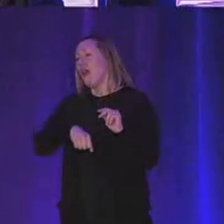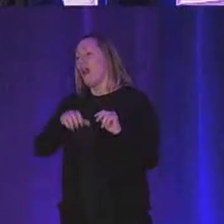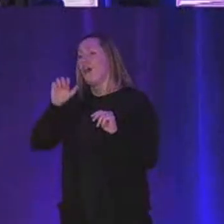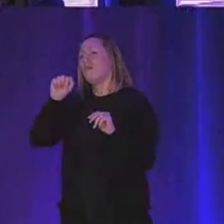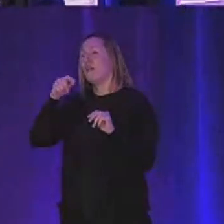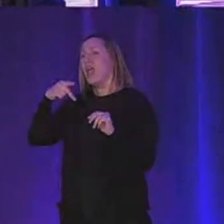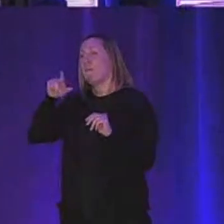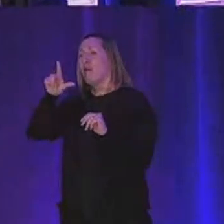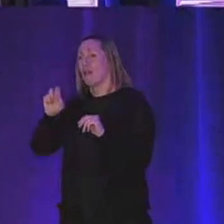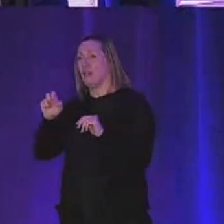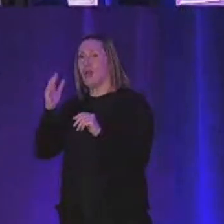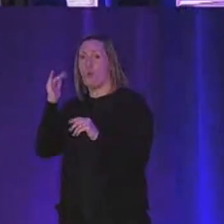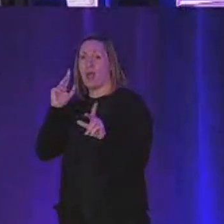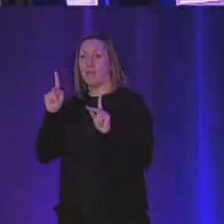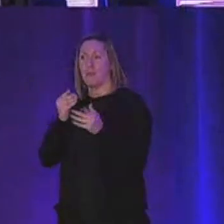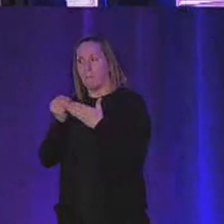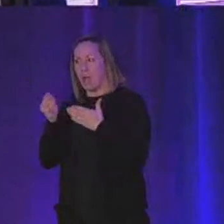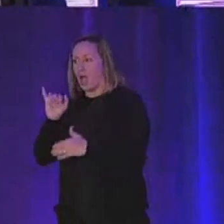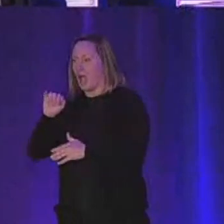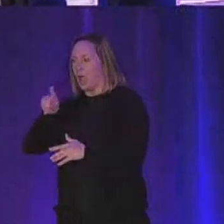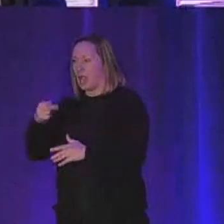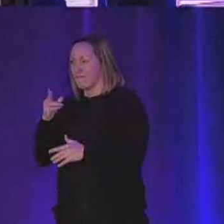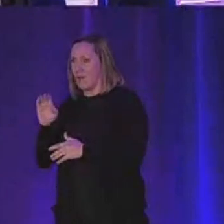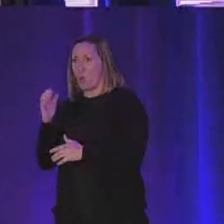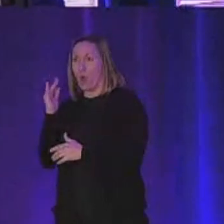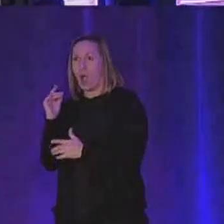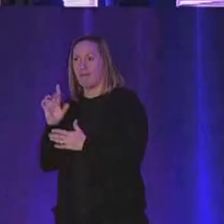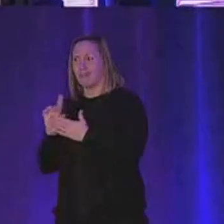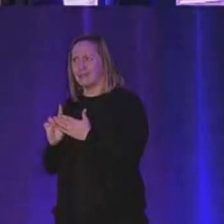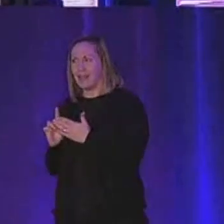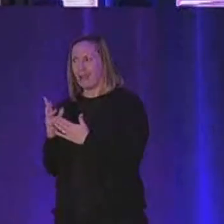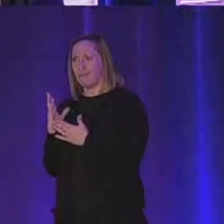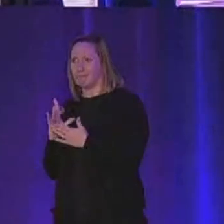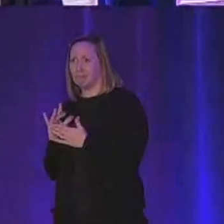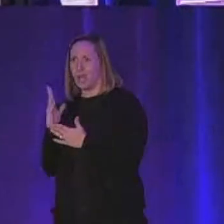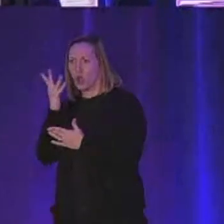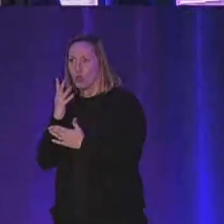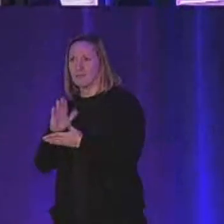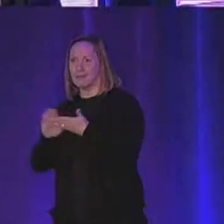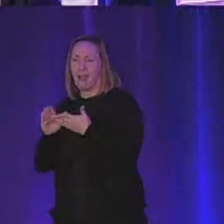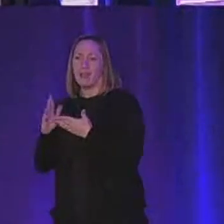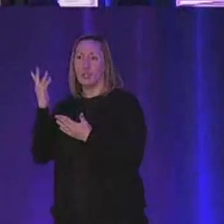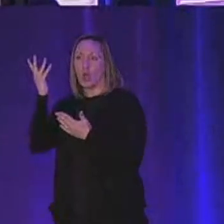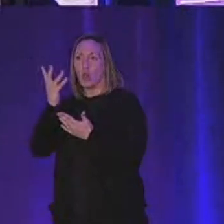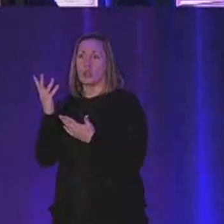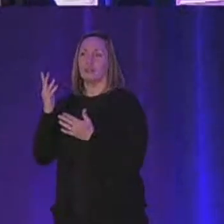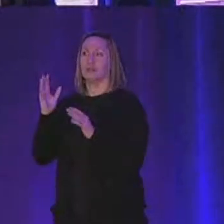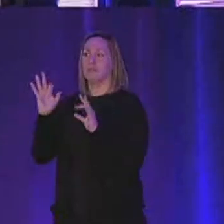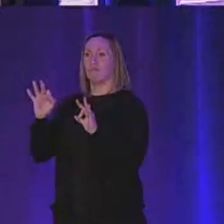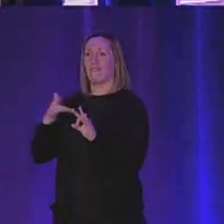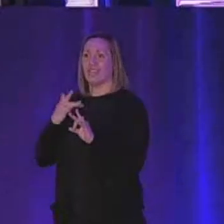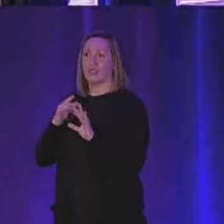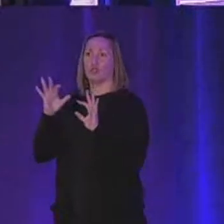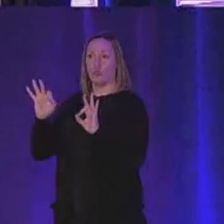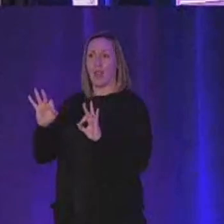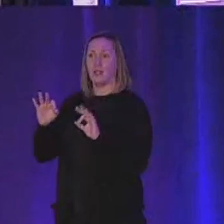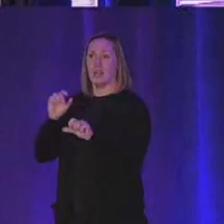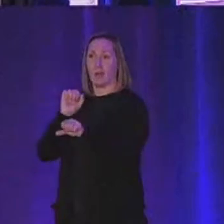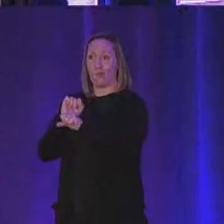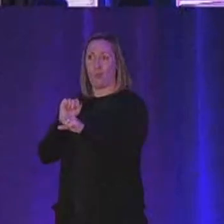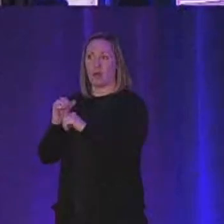of the reasons why people get iPhones and things is the design. It looks nice, it feels great, it works reliably. But